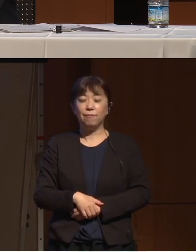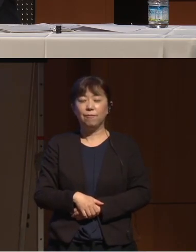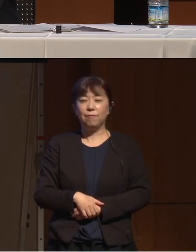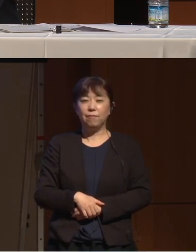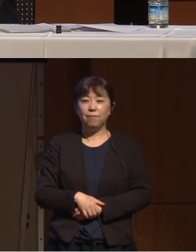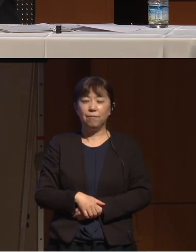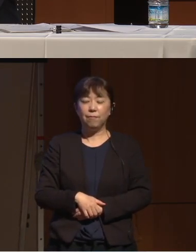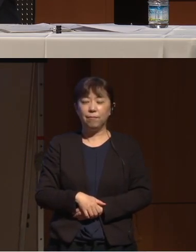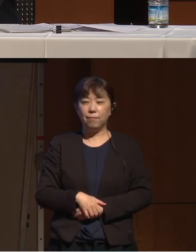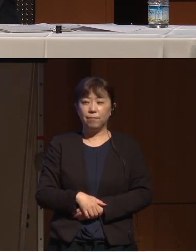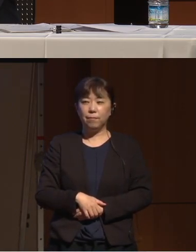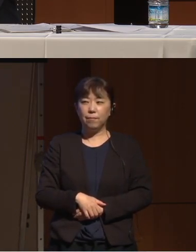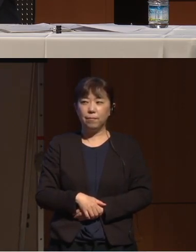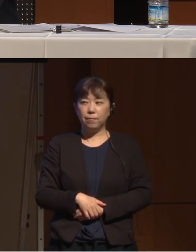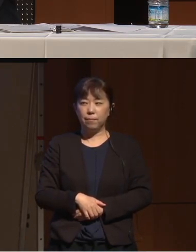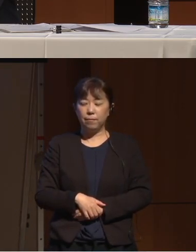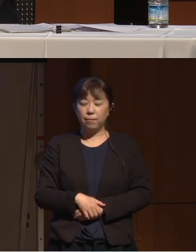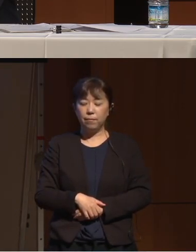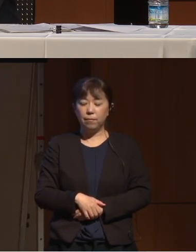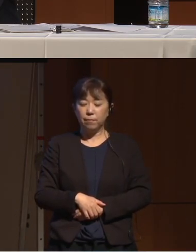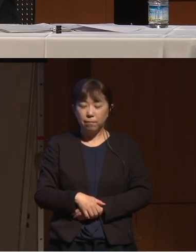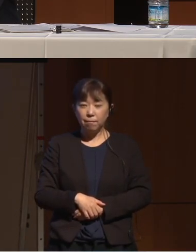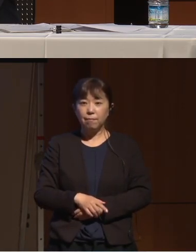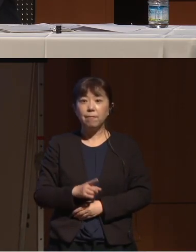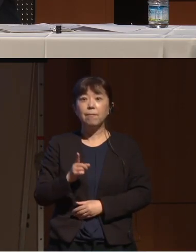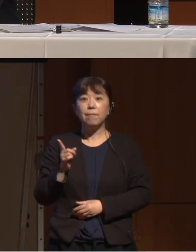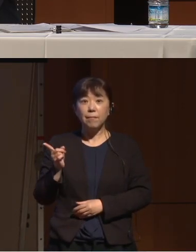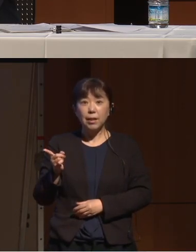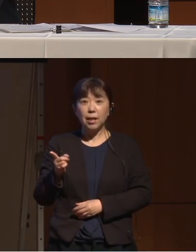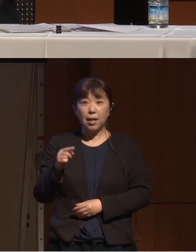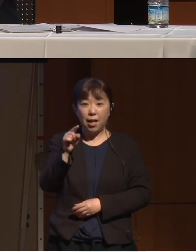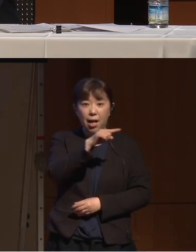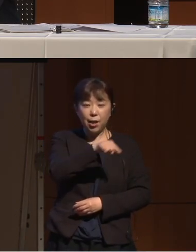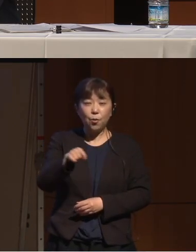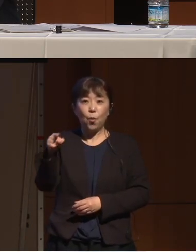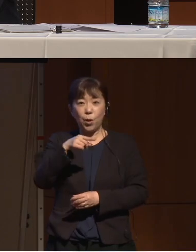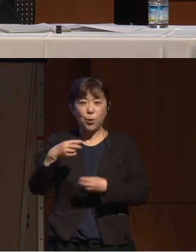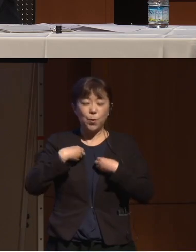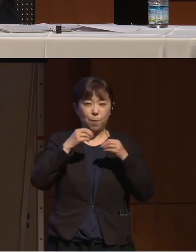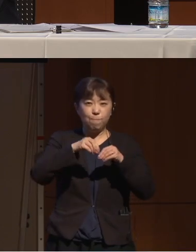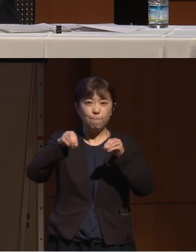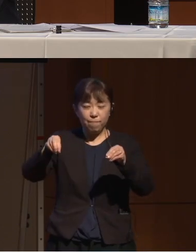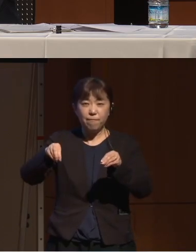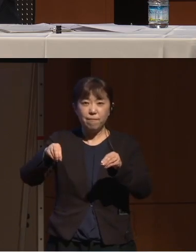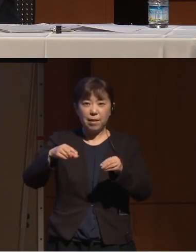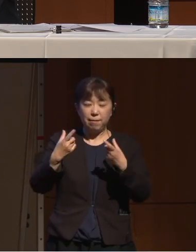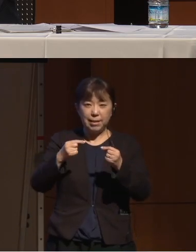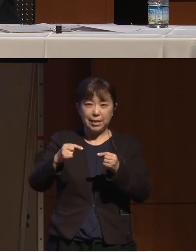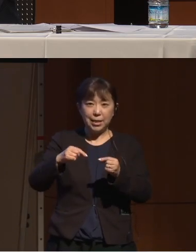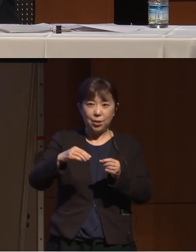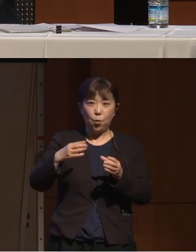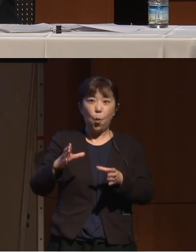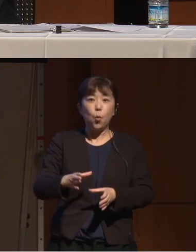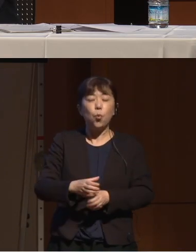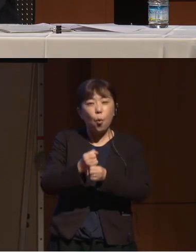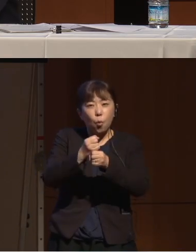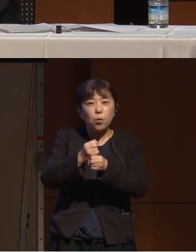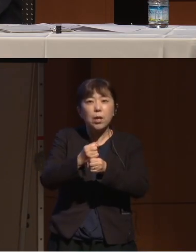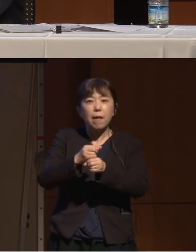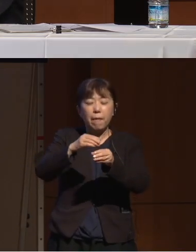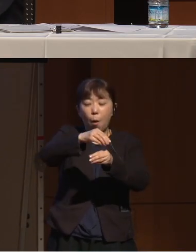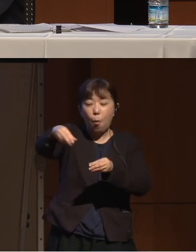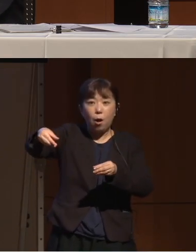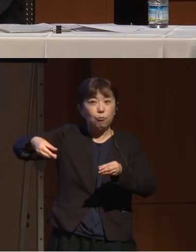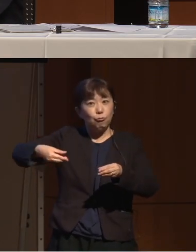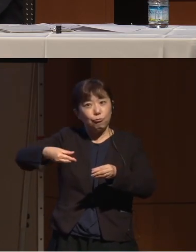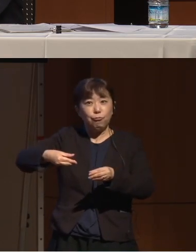establish integrated science that includes not only physics and so on,